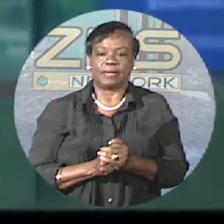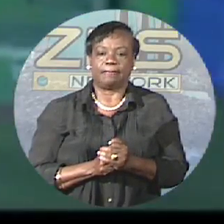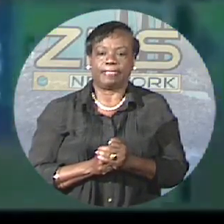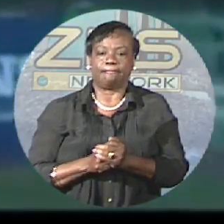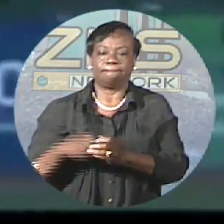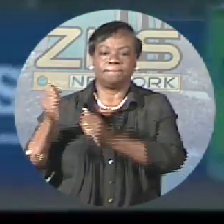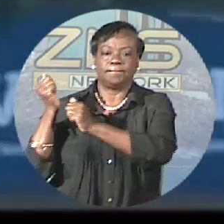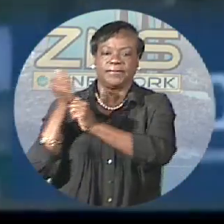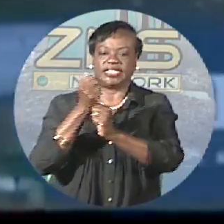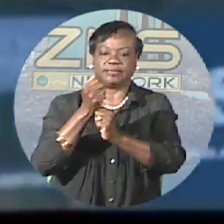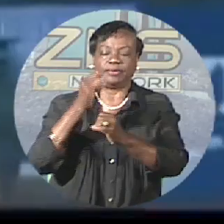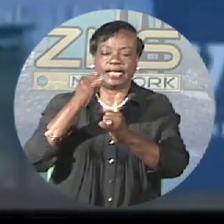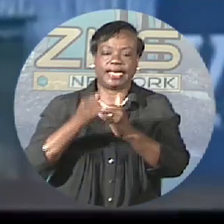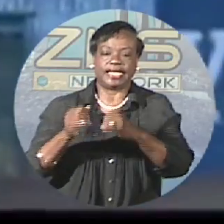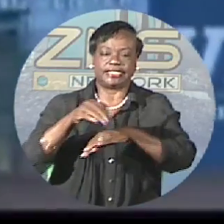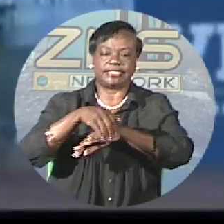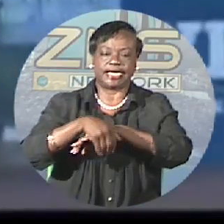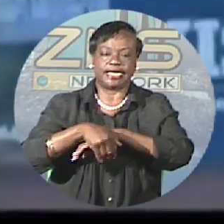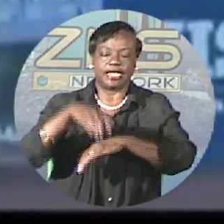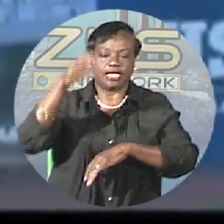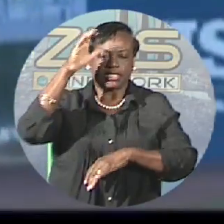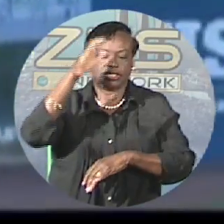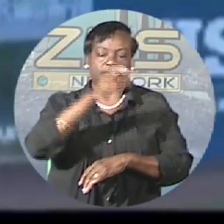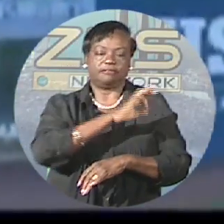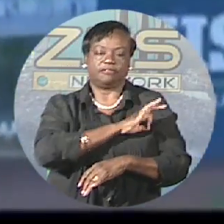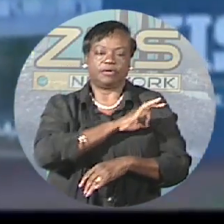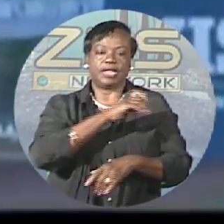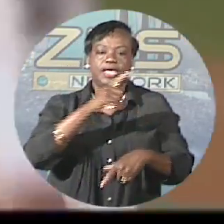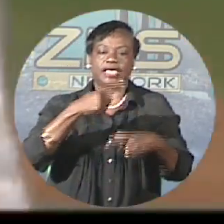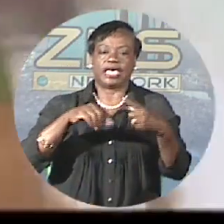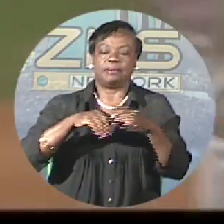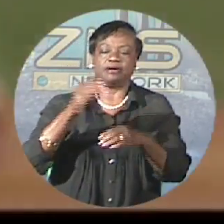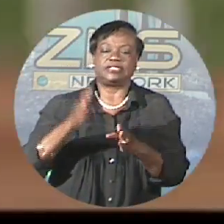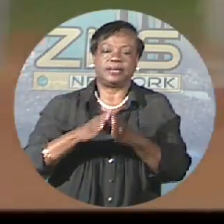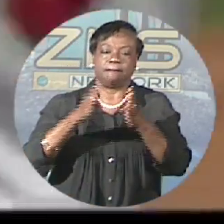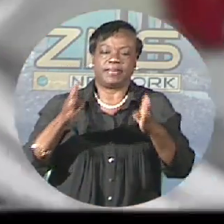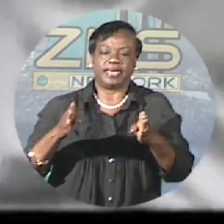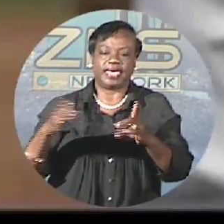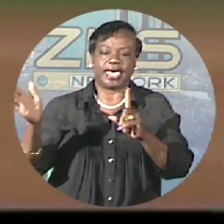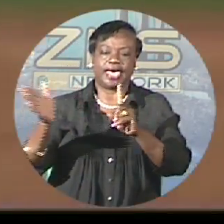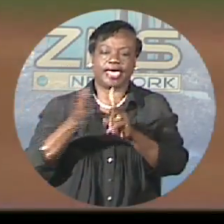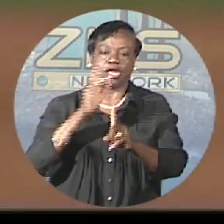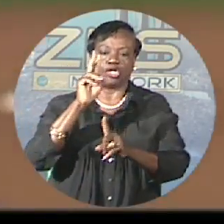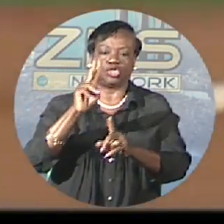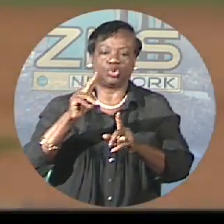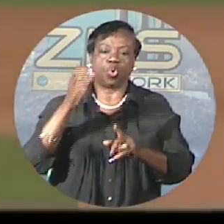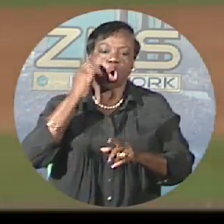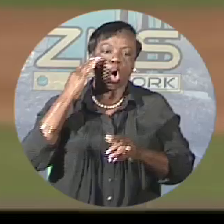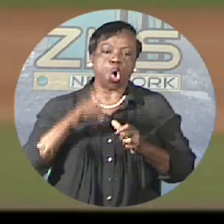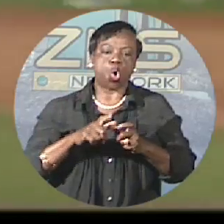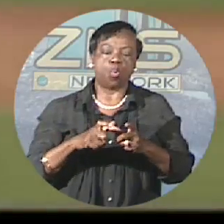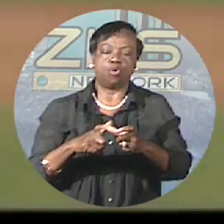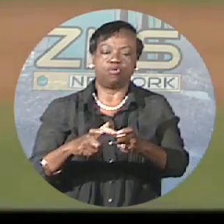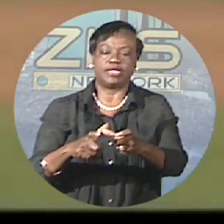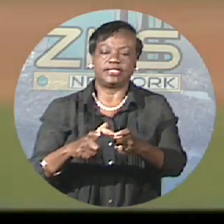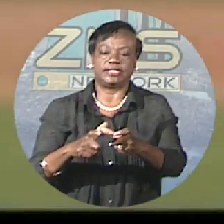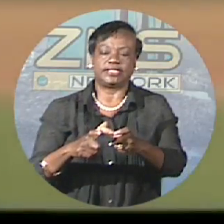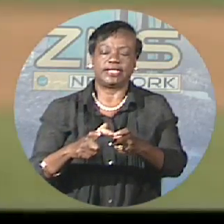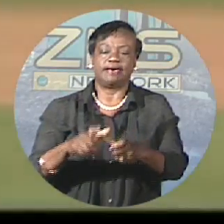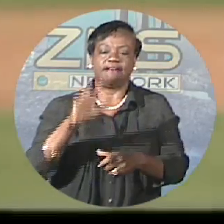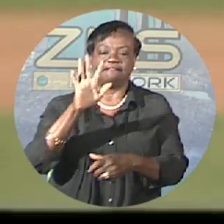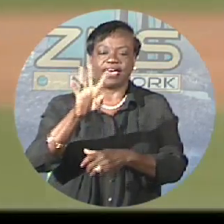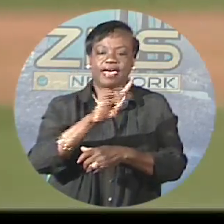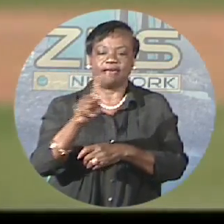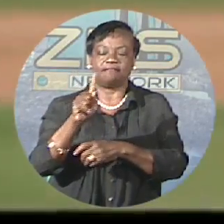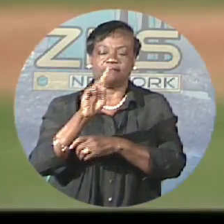Champ Short coming up big for Binghamton as he hit a pair of 2-run home runs in a 5-4 loss to the